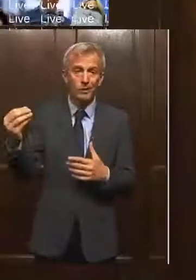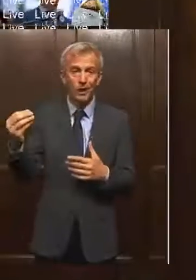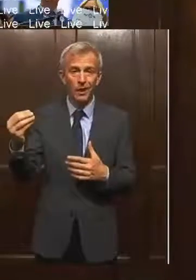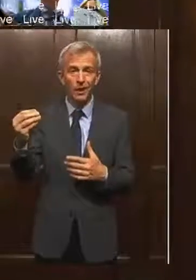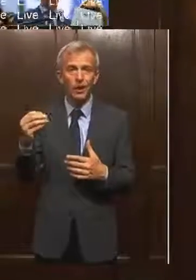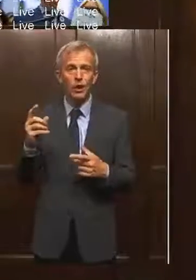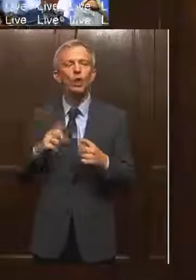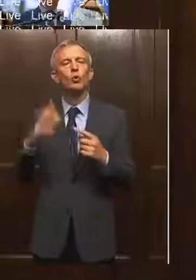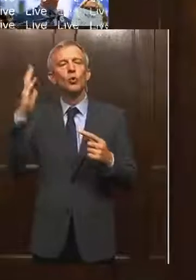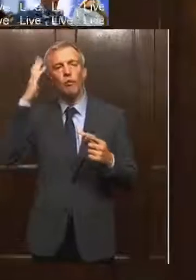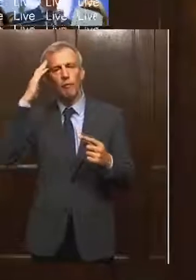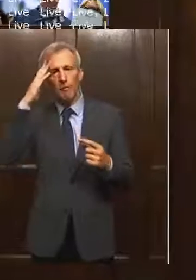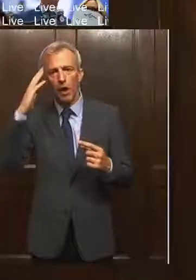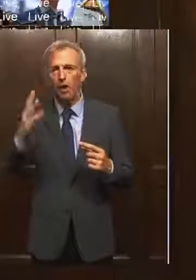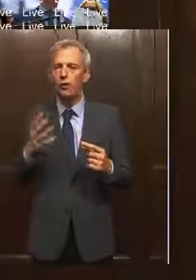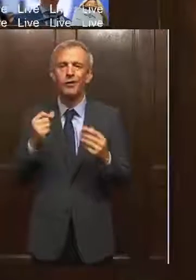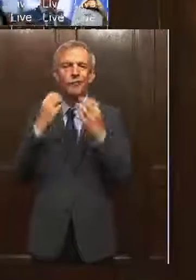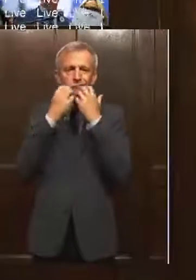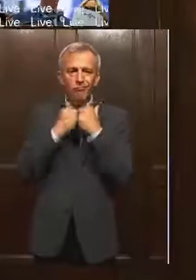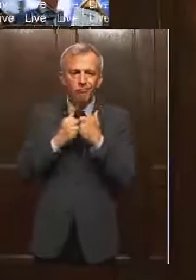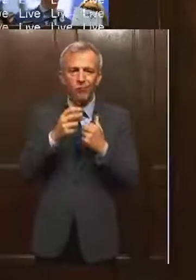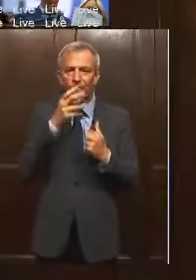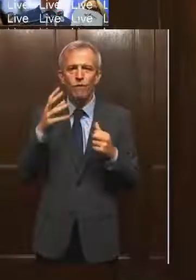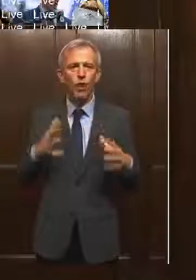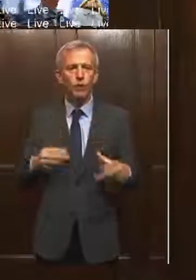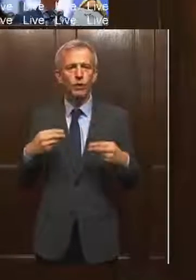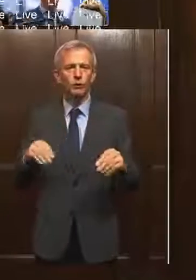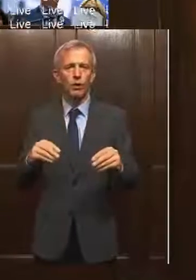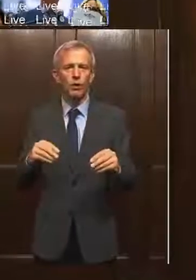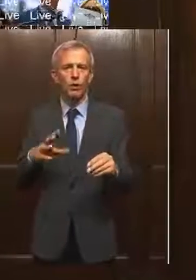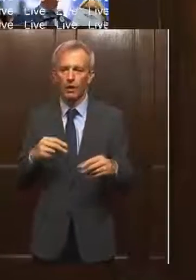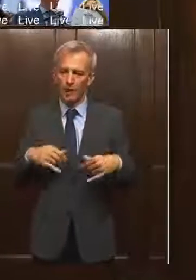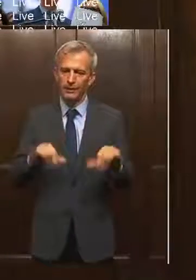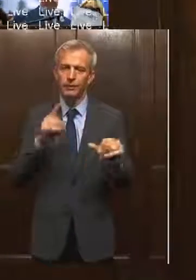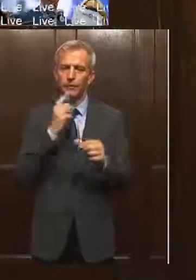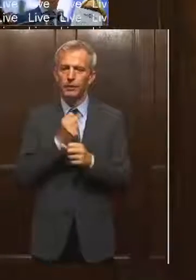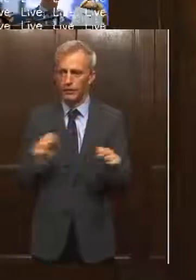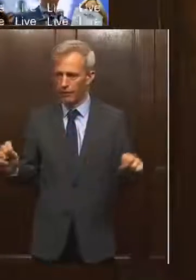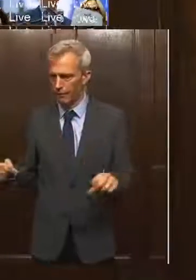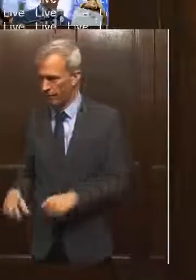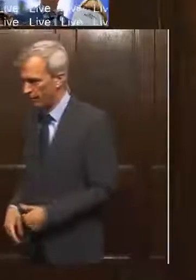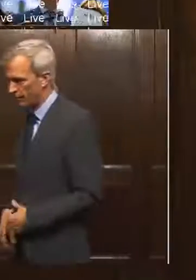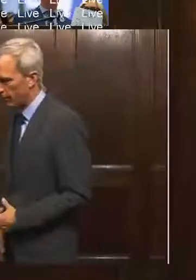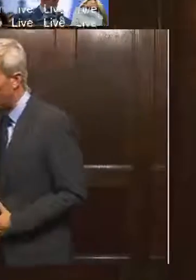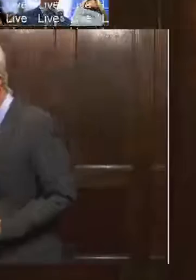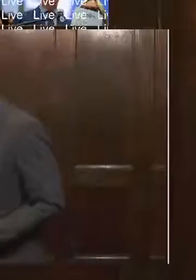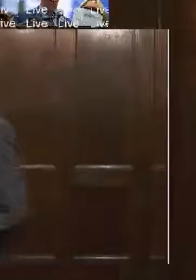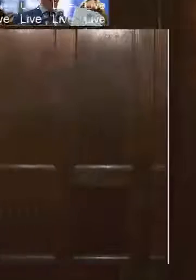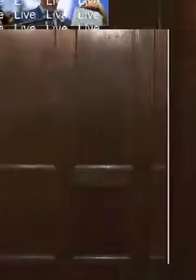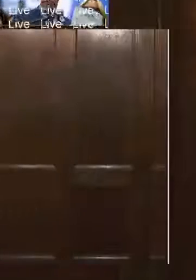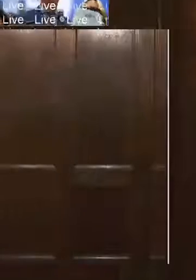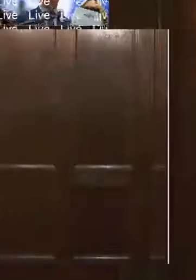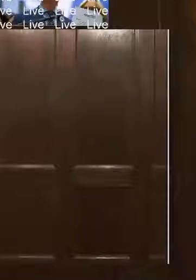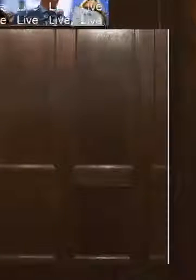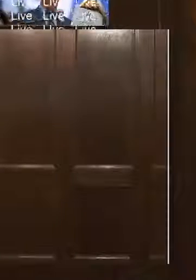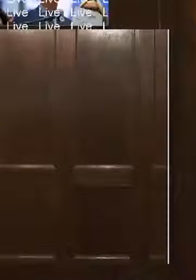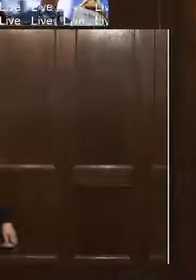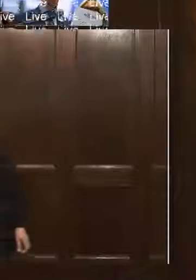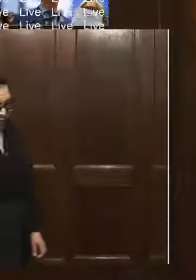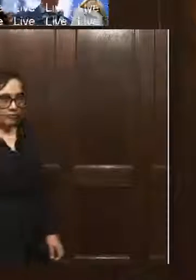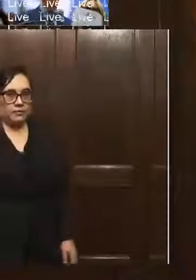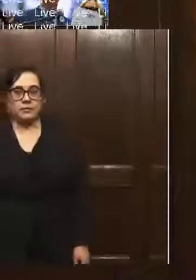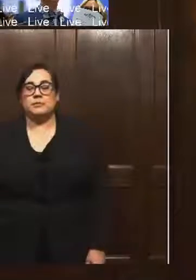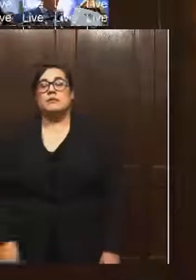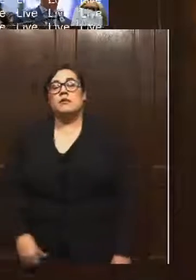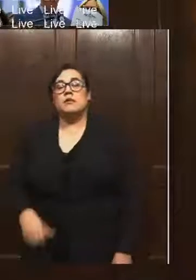those familiar and beloved farmers markets in our neighborhoods and still be safe. So these experiences guide us